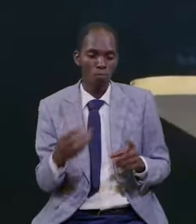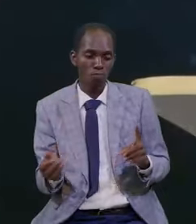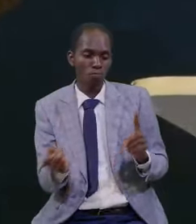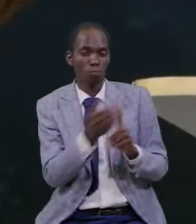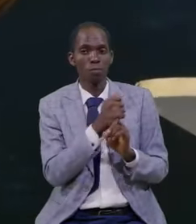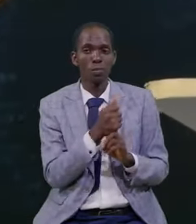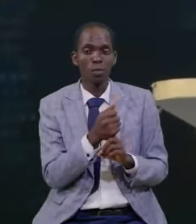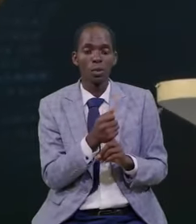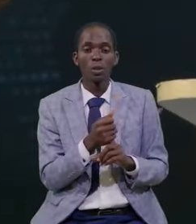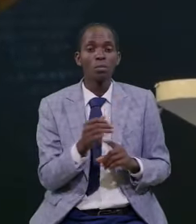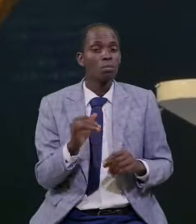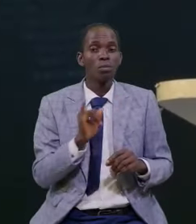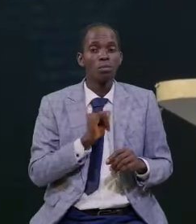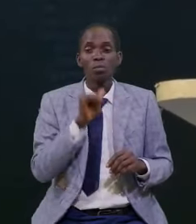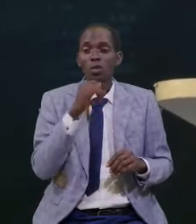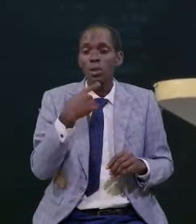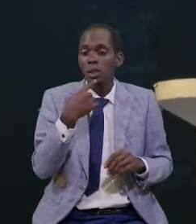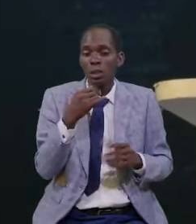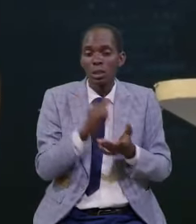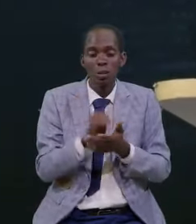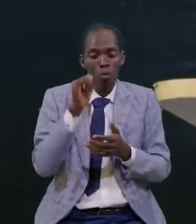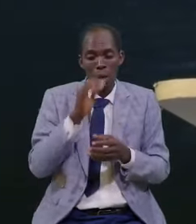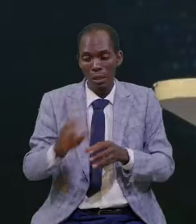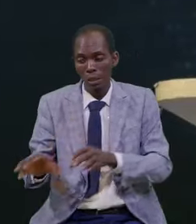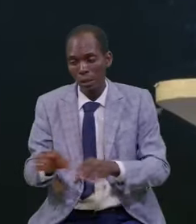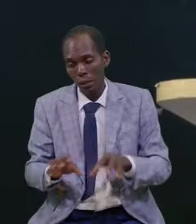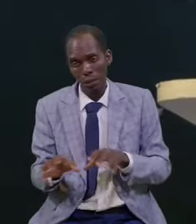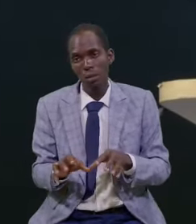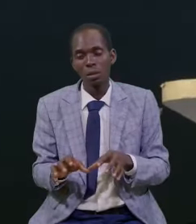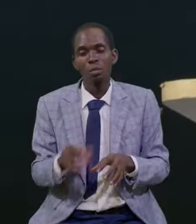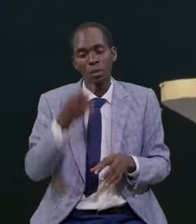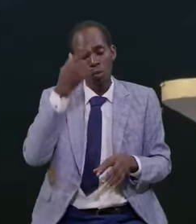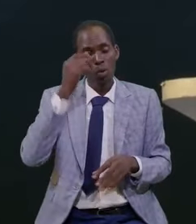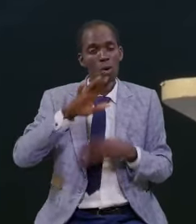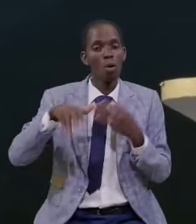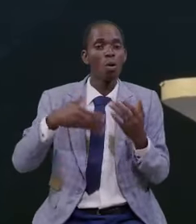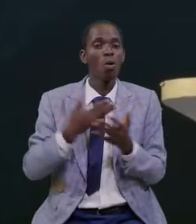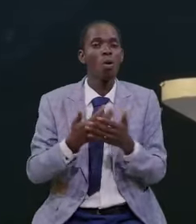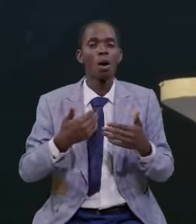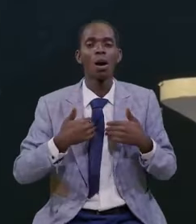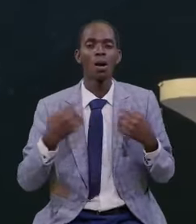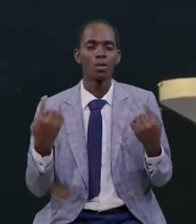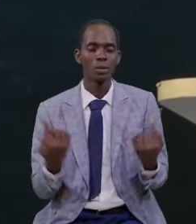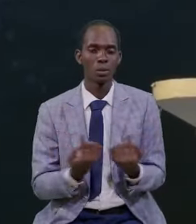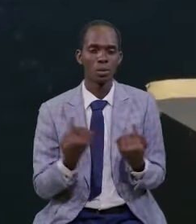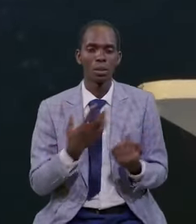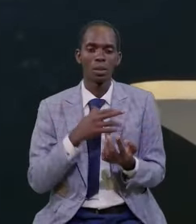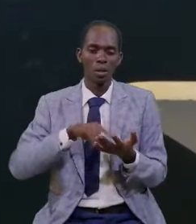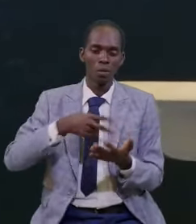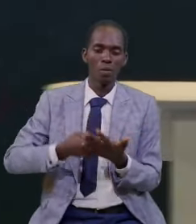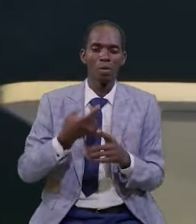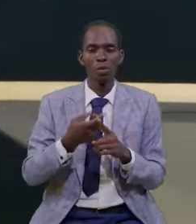committed, because as for committing sin, all have sinned and come short of the glory of God.